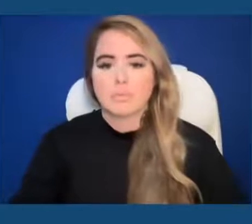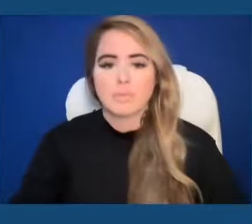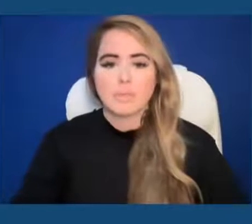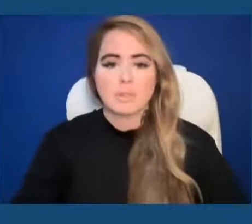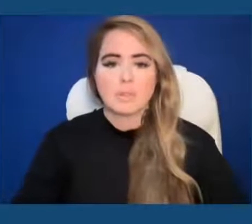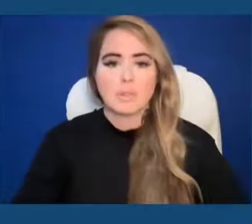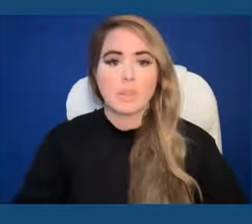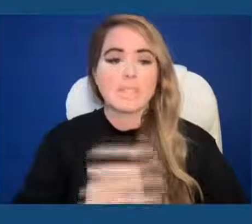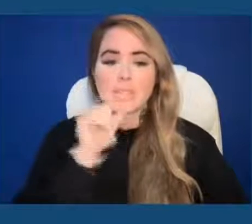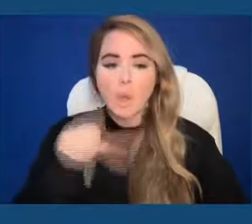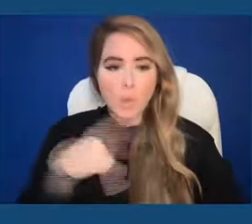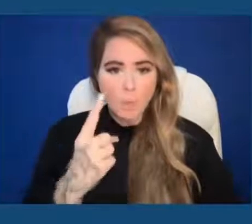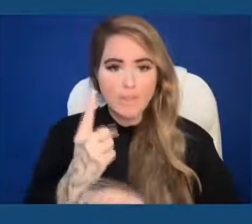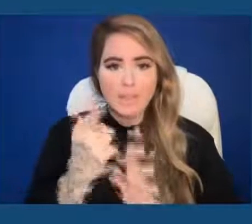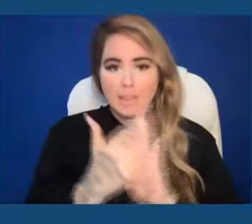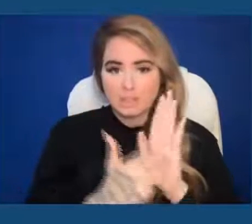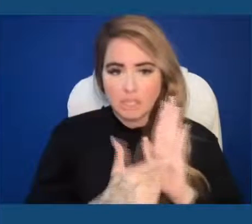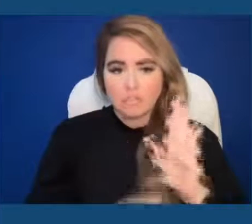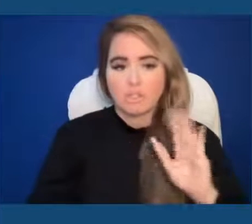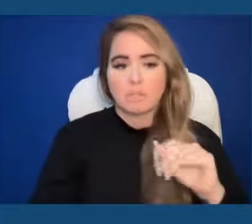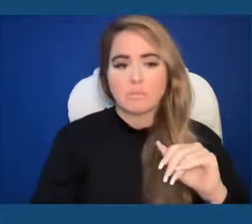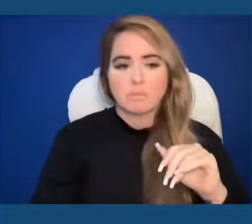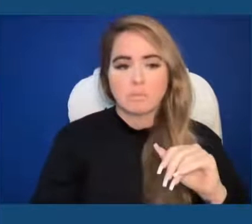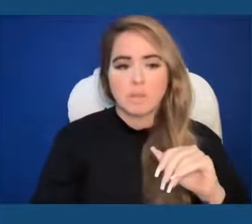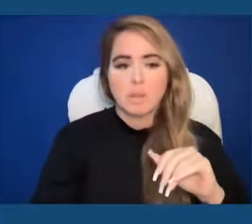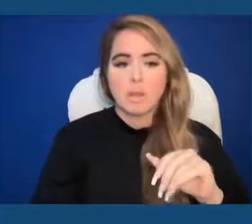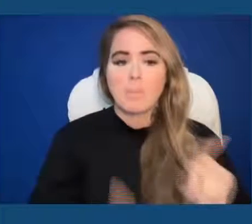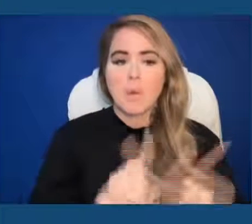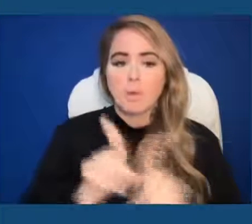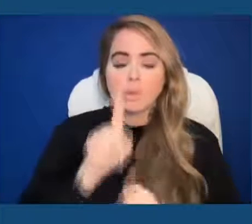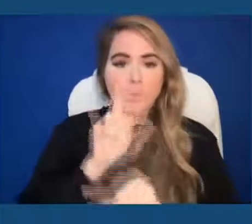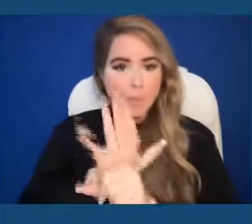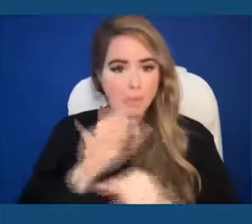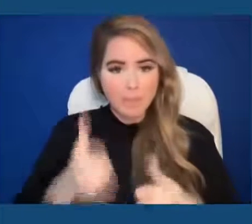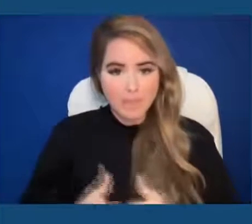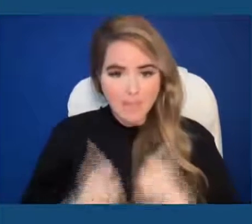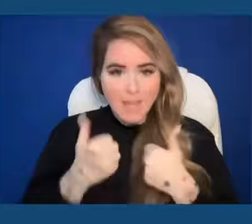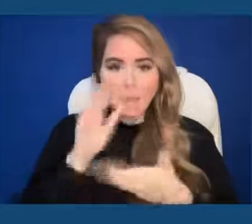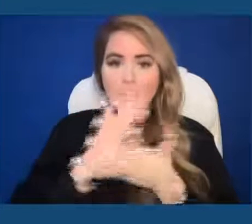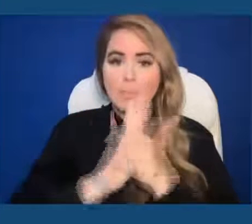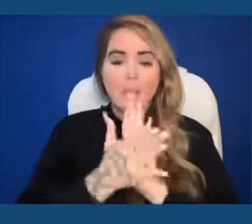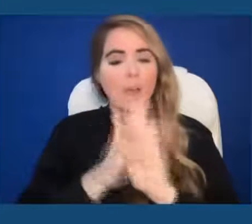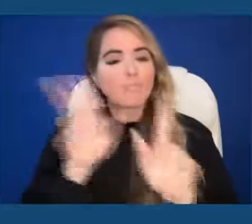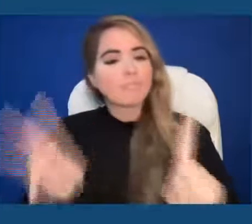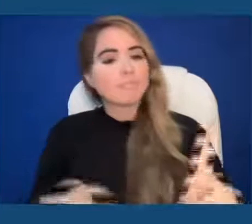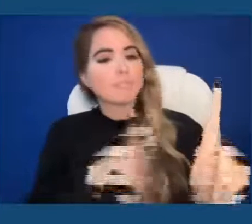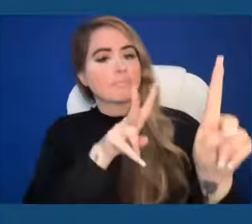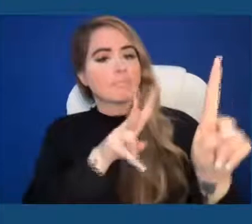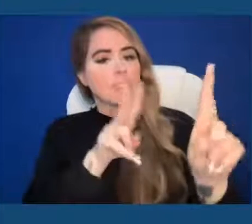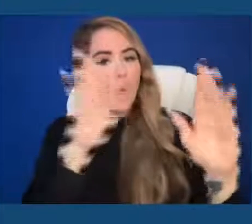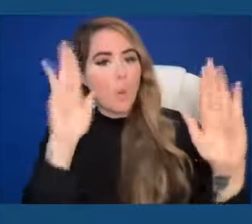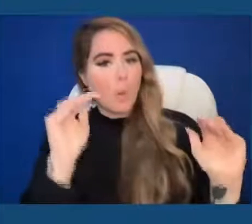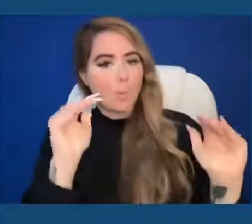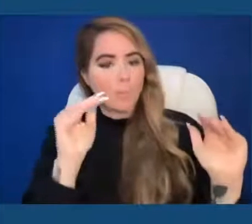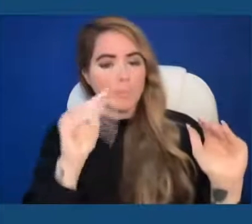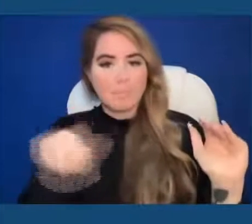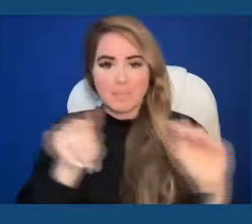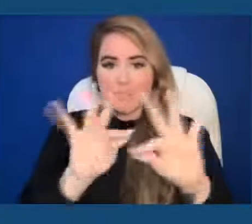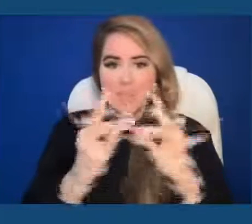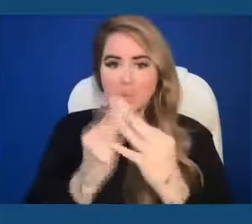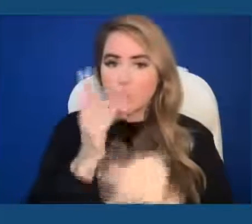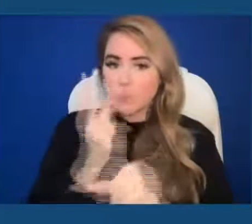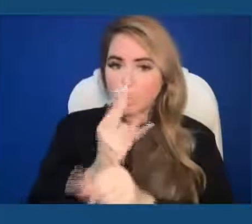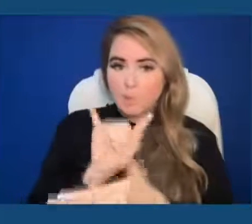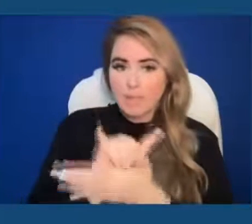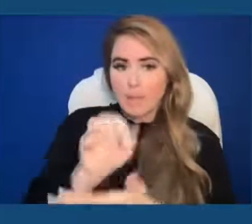her life and memory will now be a beacon of hope for the countless families who will use Melanie's Law to seek safety.